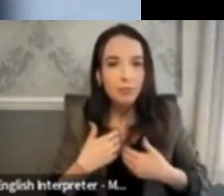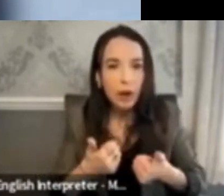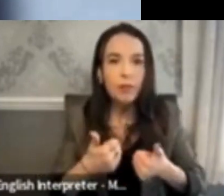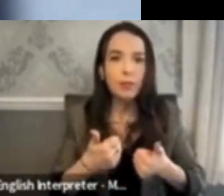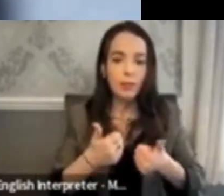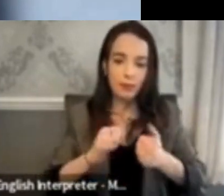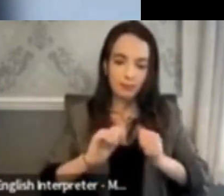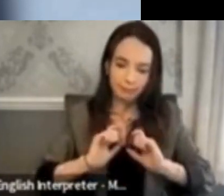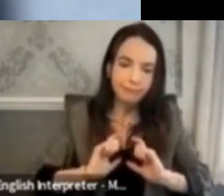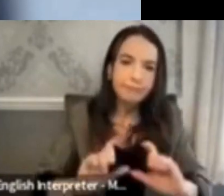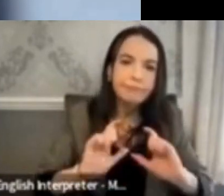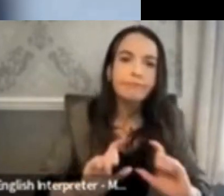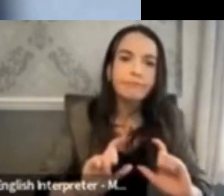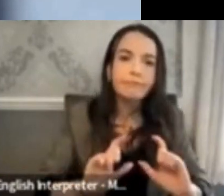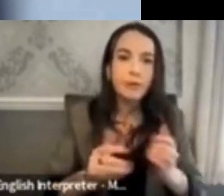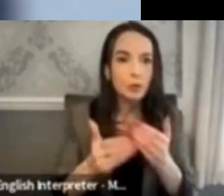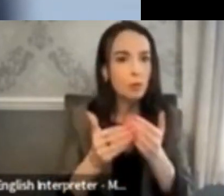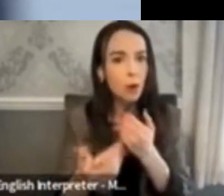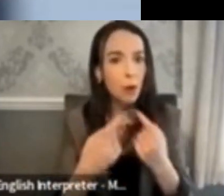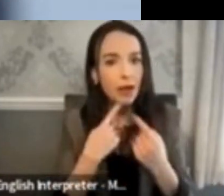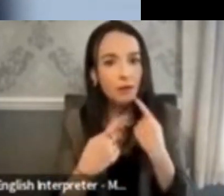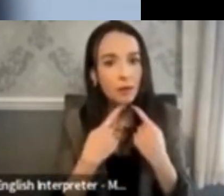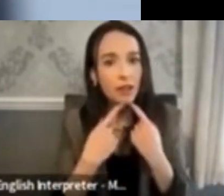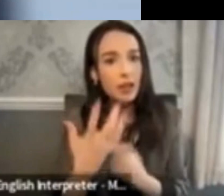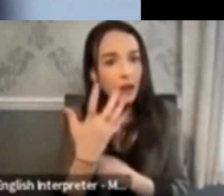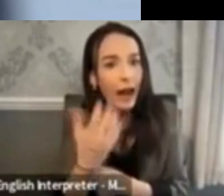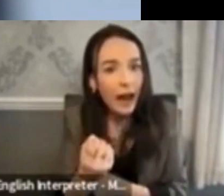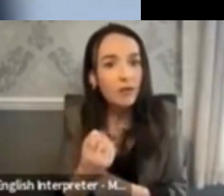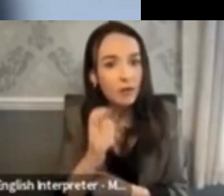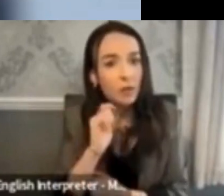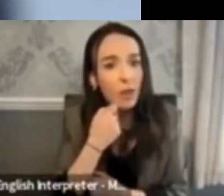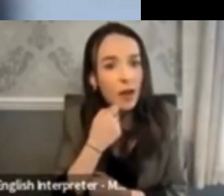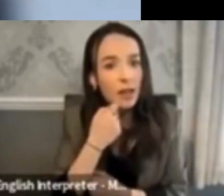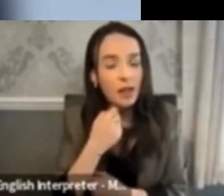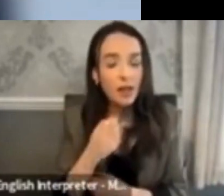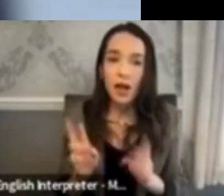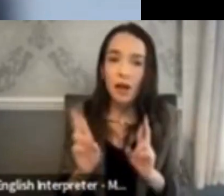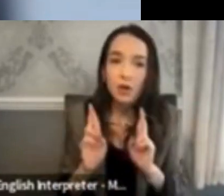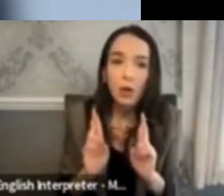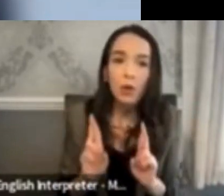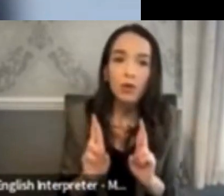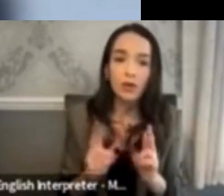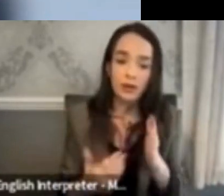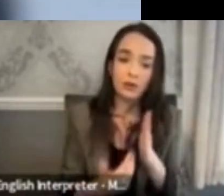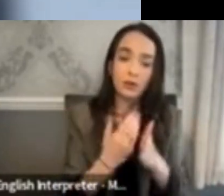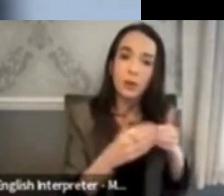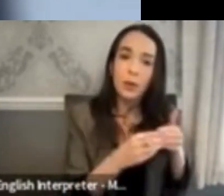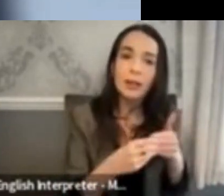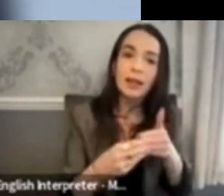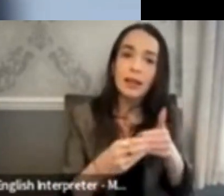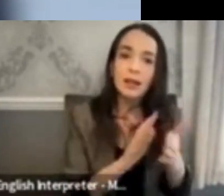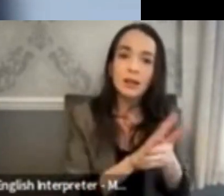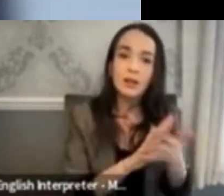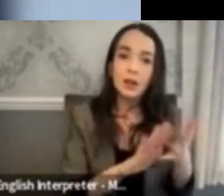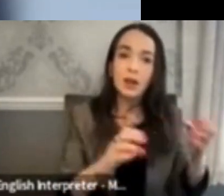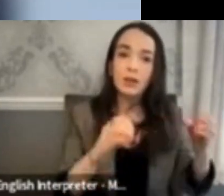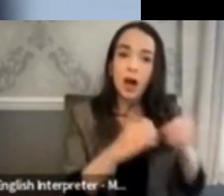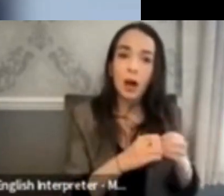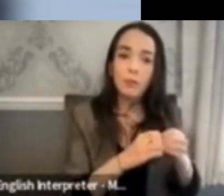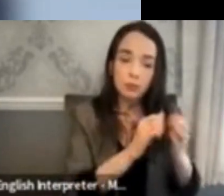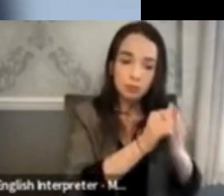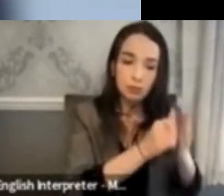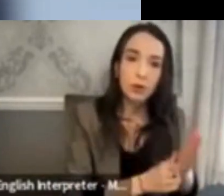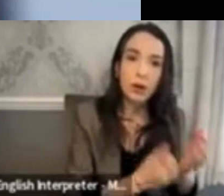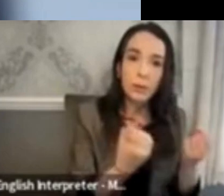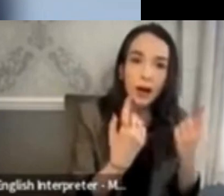to follow, John, and I hope you and other leaders of the New Hubs programme will be assured what we're pushing on this. On the